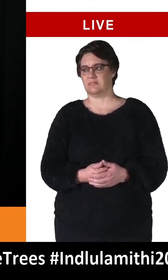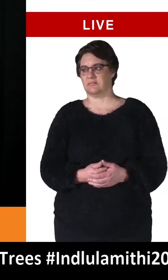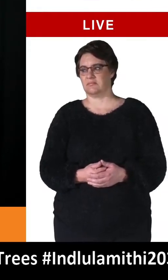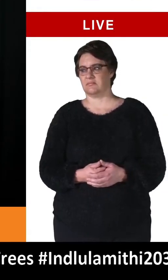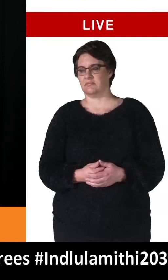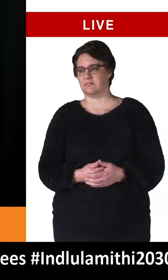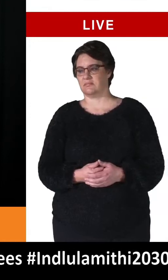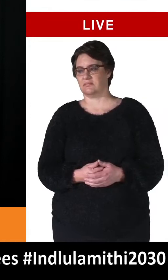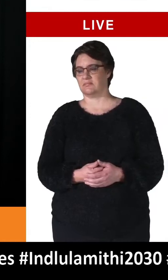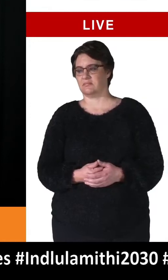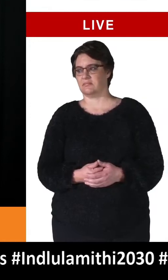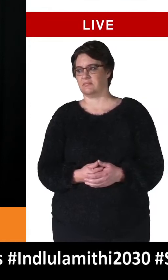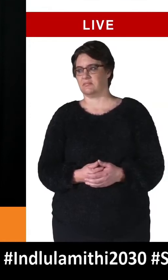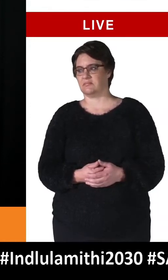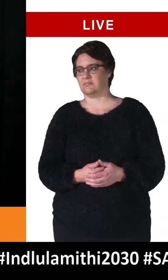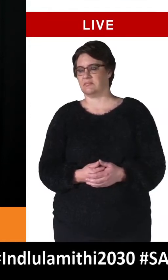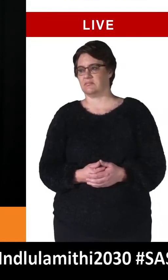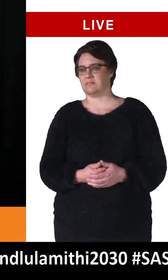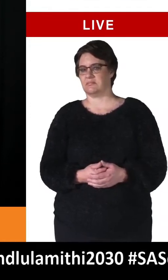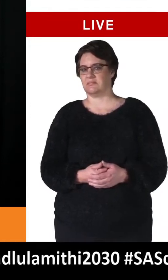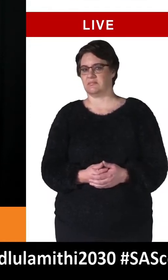Are there any?